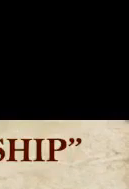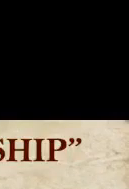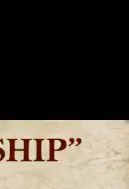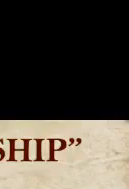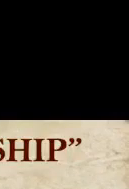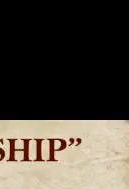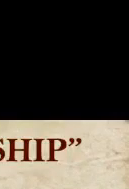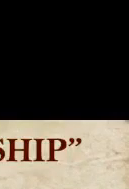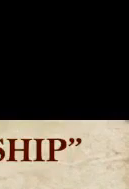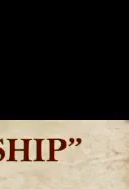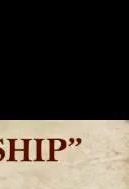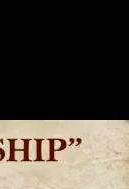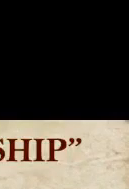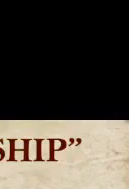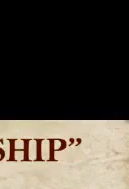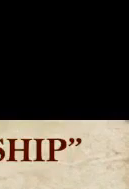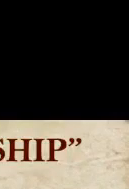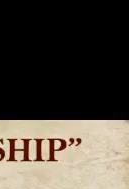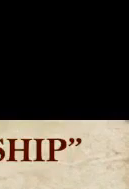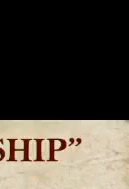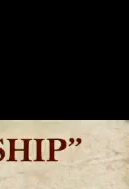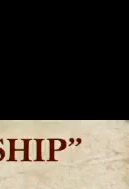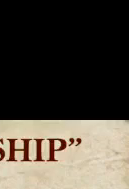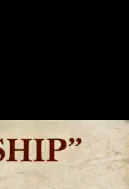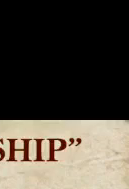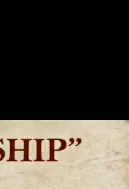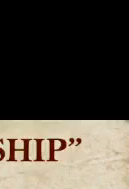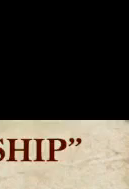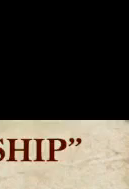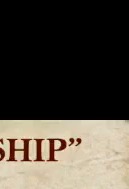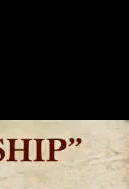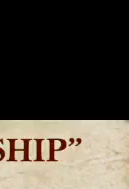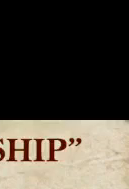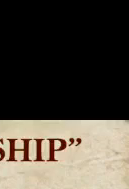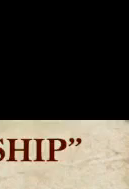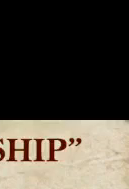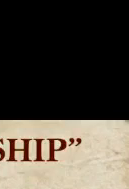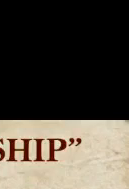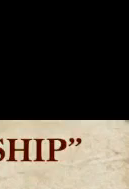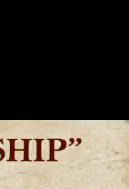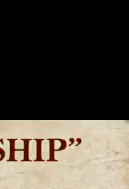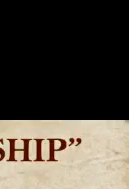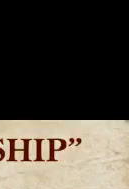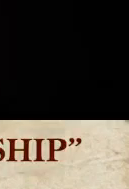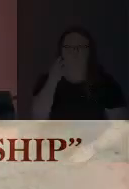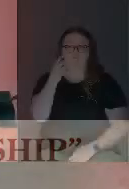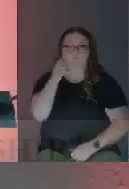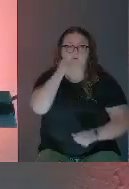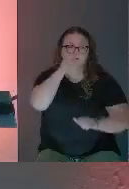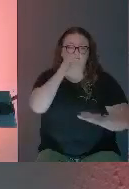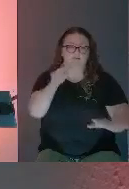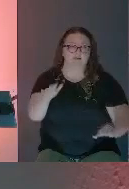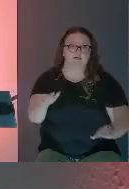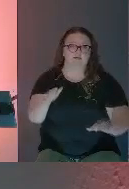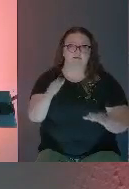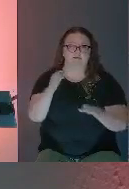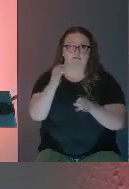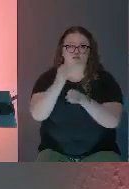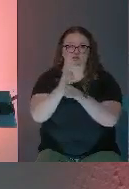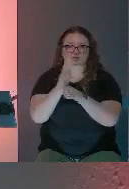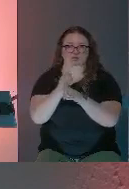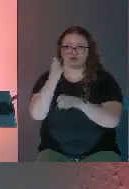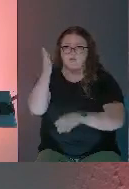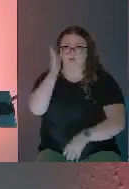It is the third of three ordained institutions in God's word. What? To bring order, because God is a God of order.